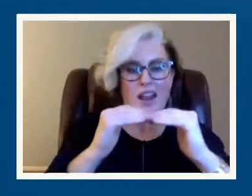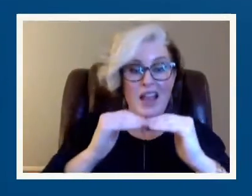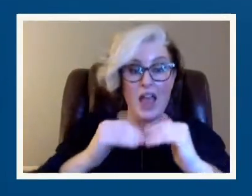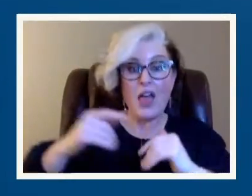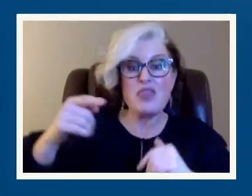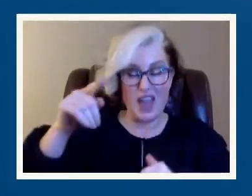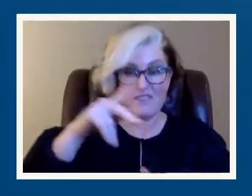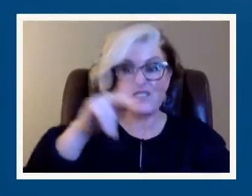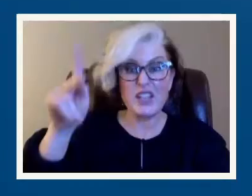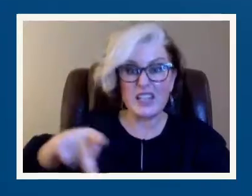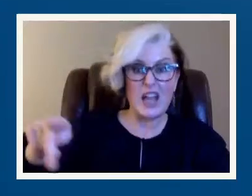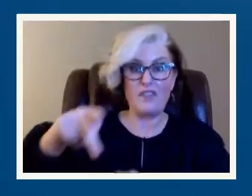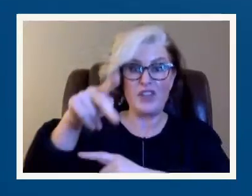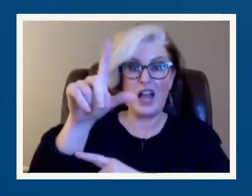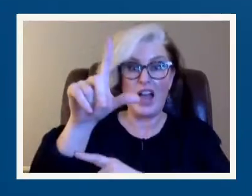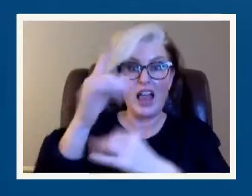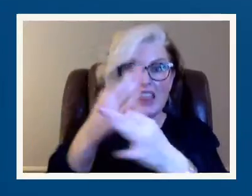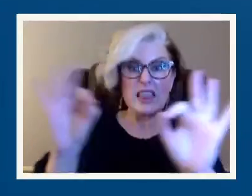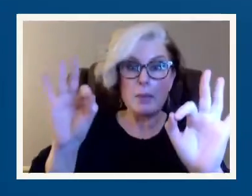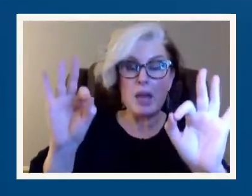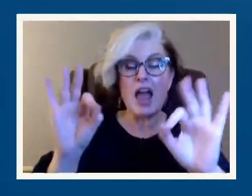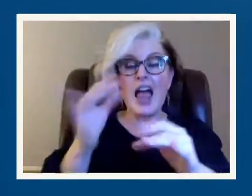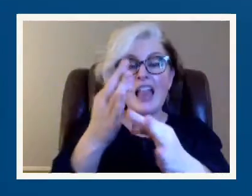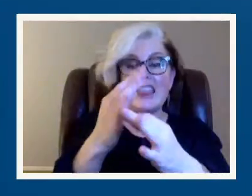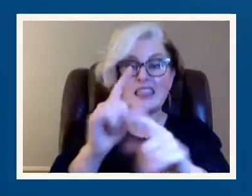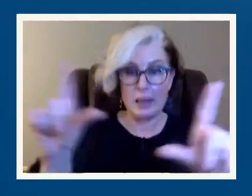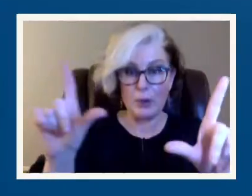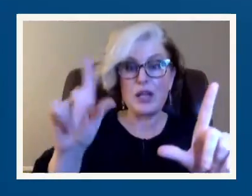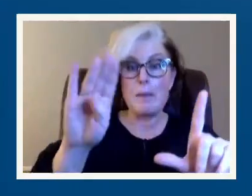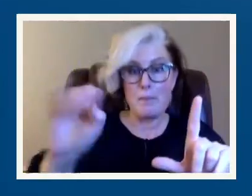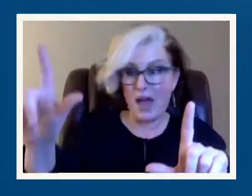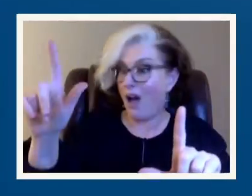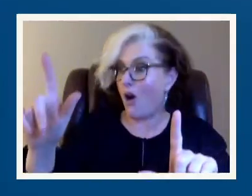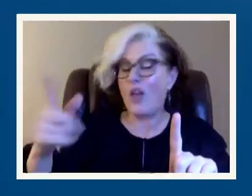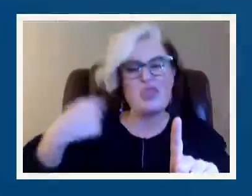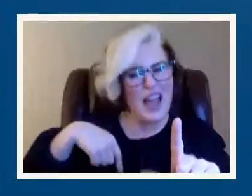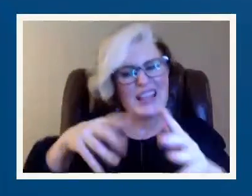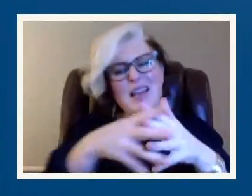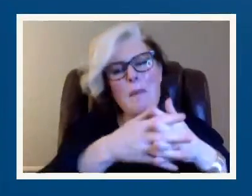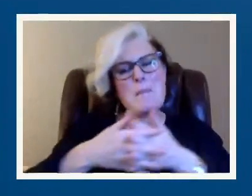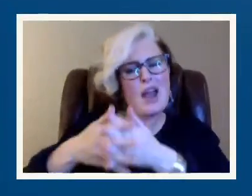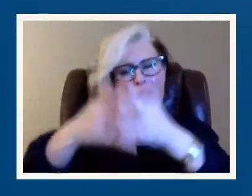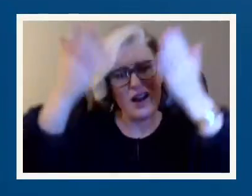Bell represents. That's what America stands for.